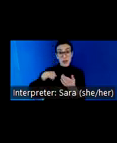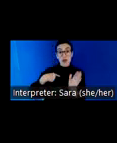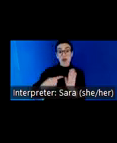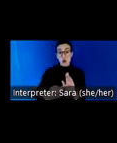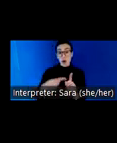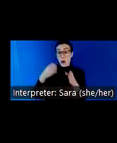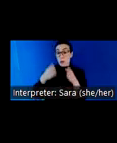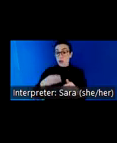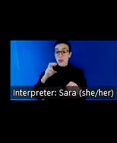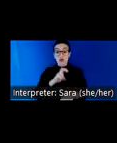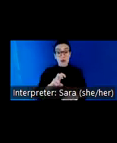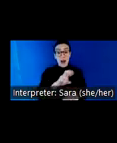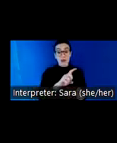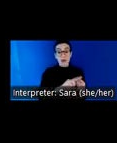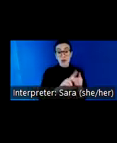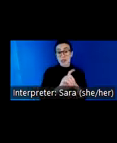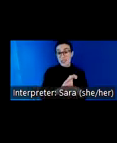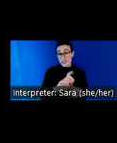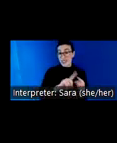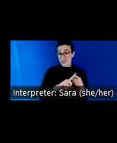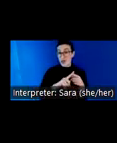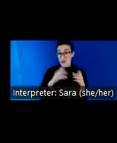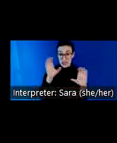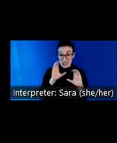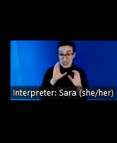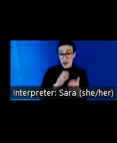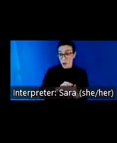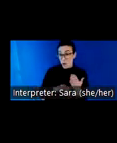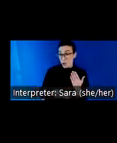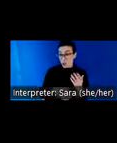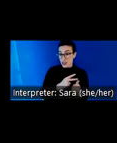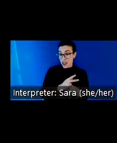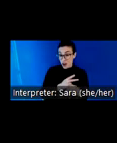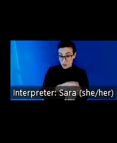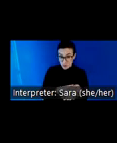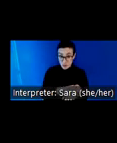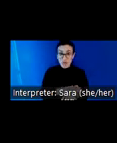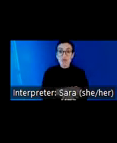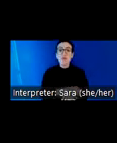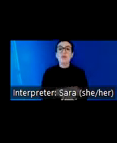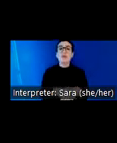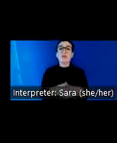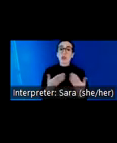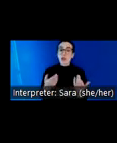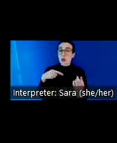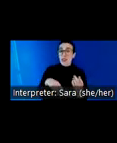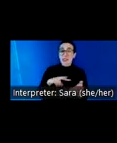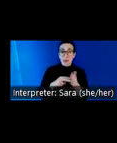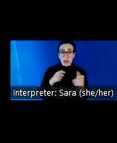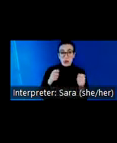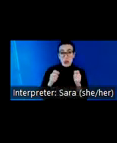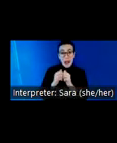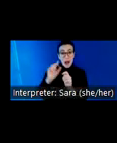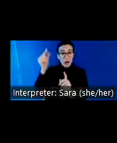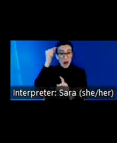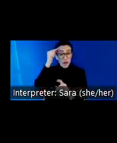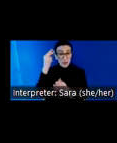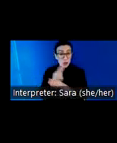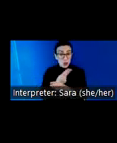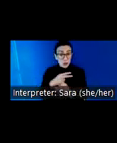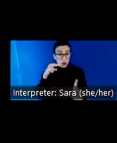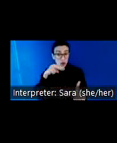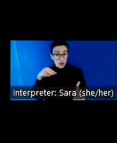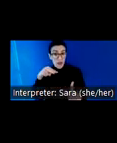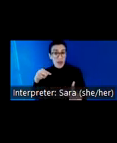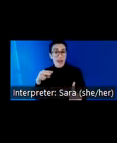control over how our government uses surveillance tools. And we would love for you to get involved in this campaign. To learn more about it, please visit